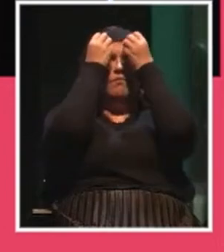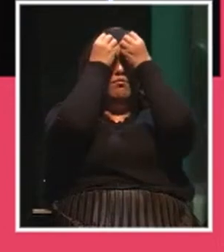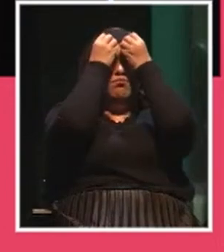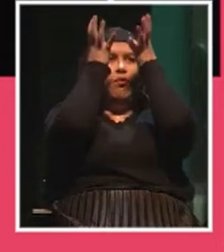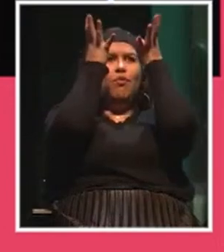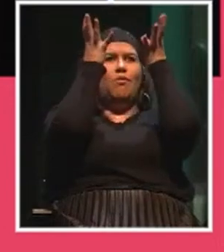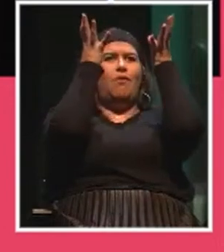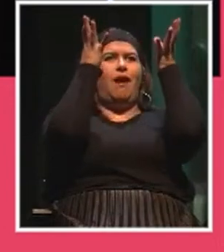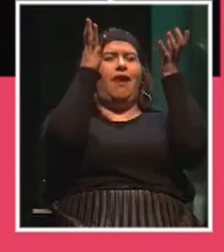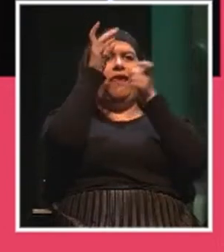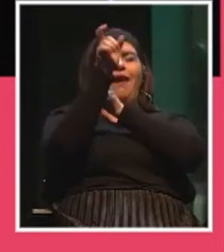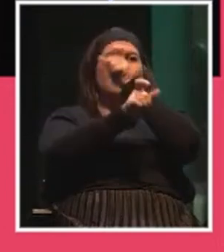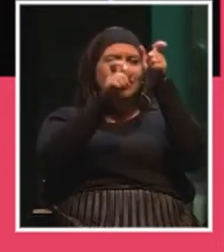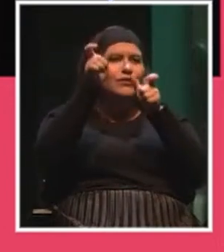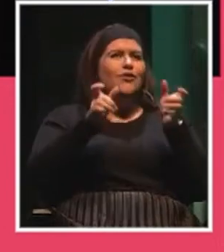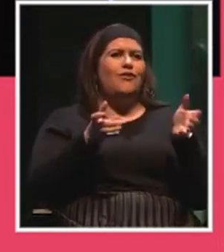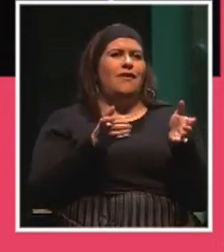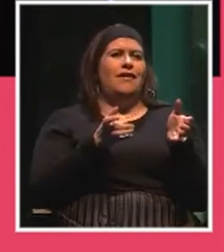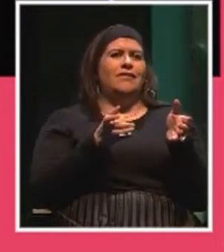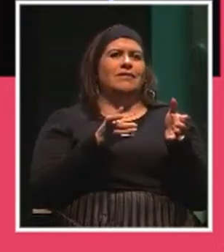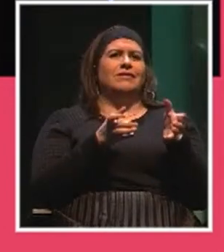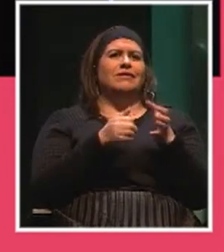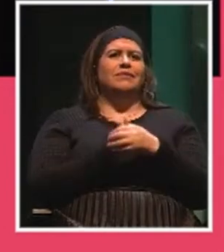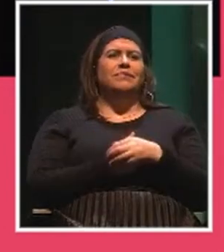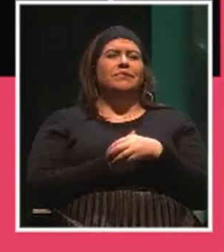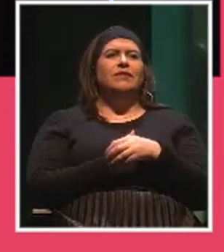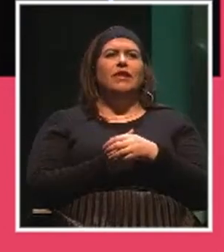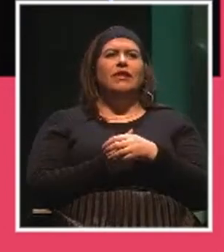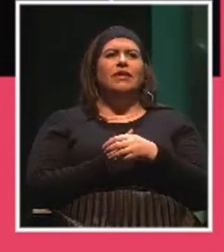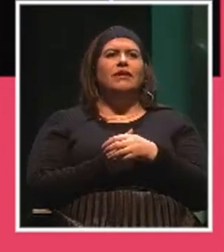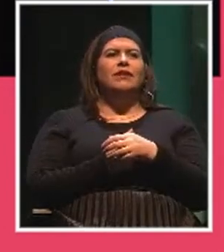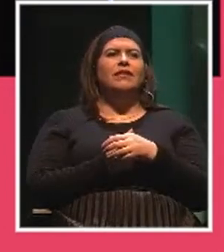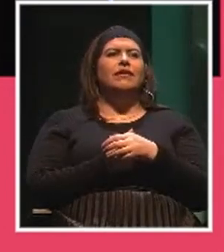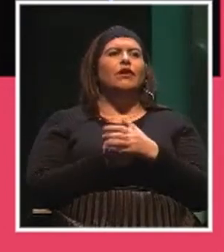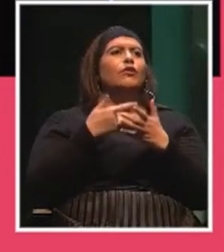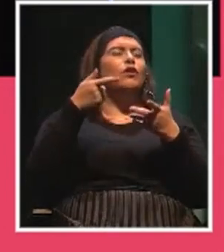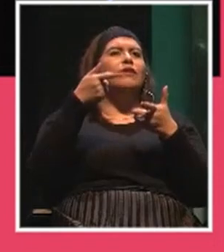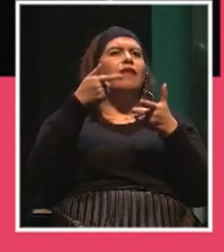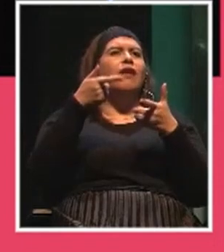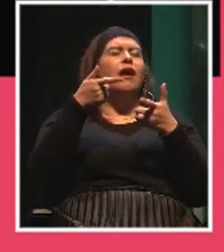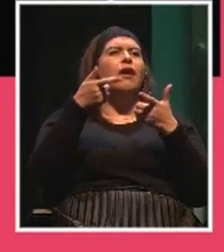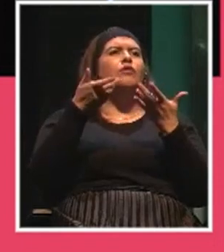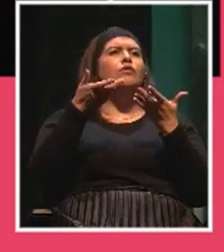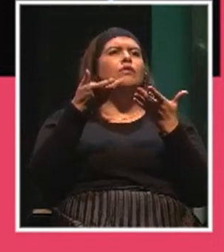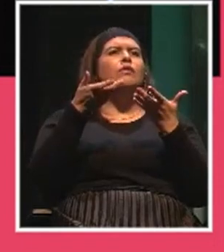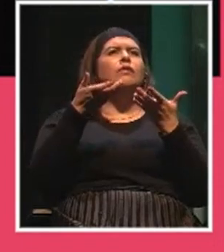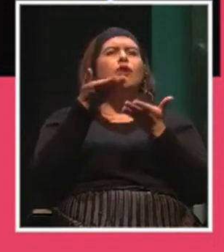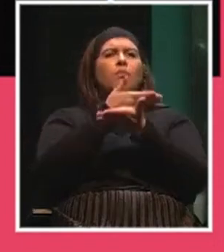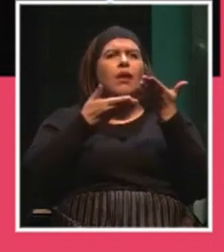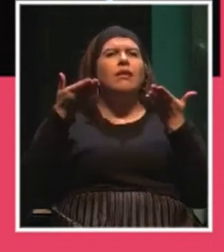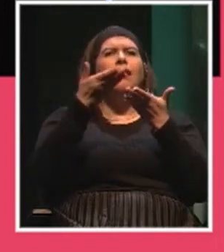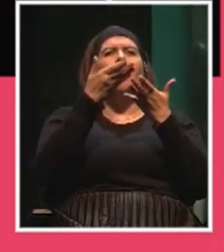would usher in all of this social sharing, which was all good news for HBO, and that was like, we